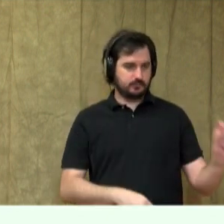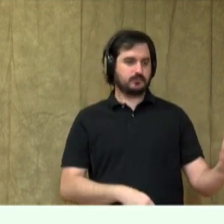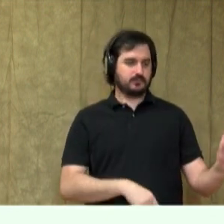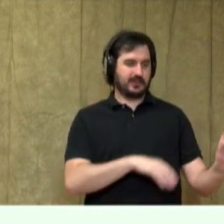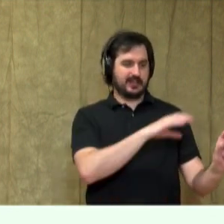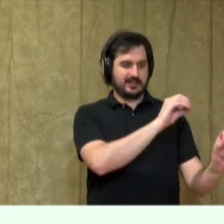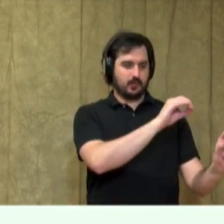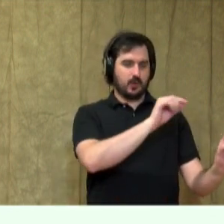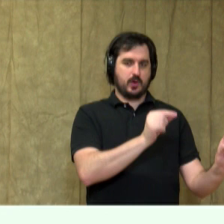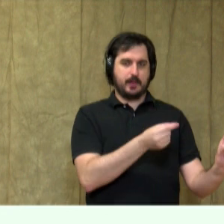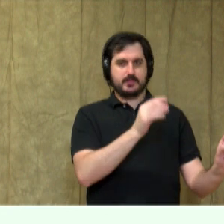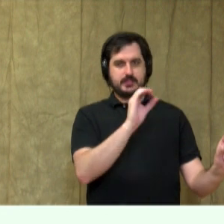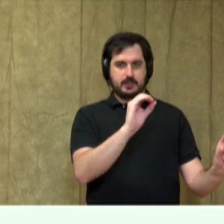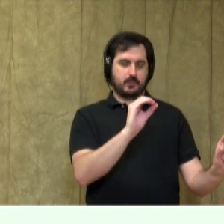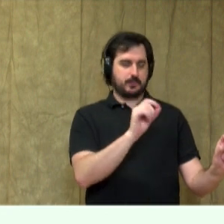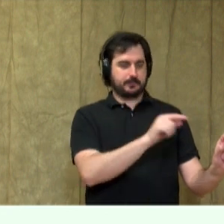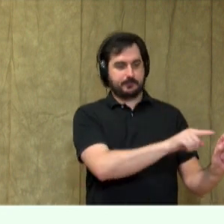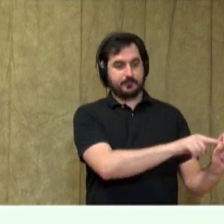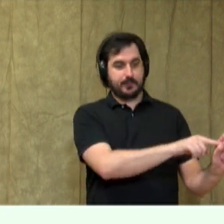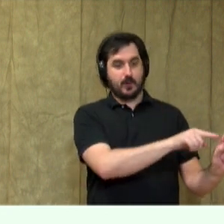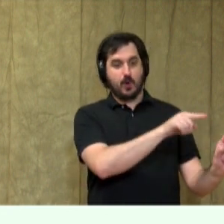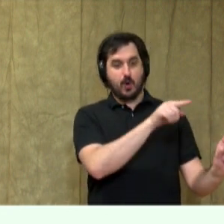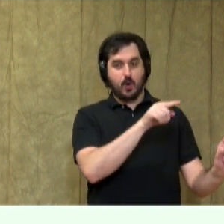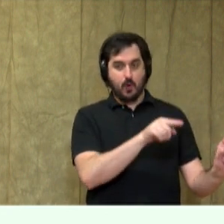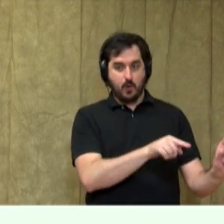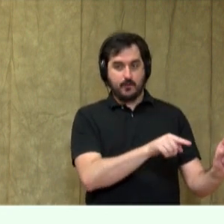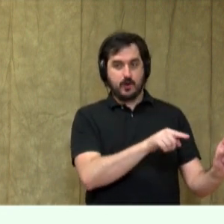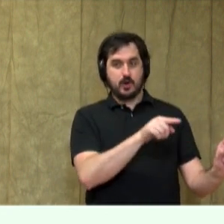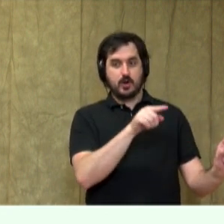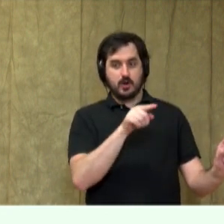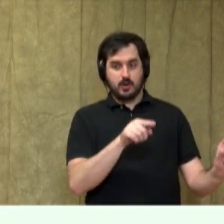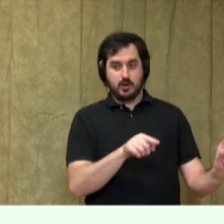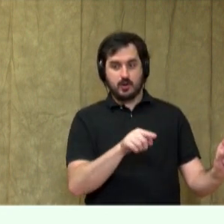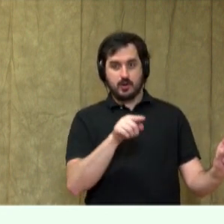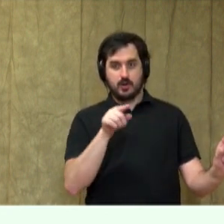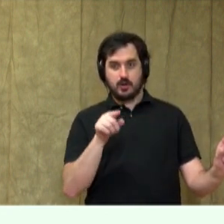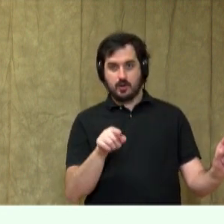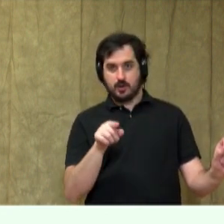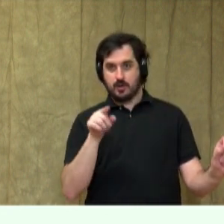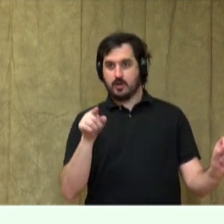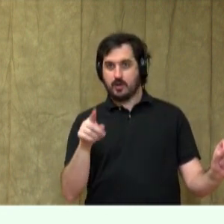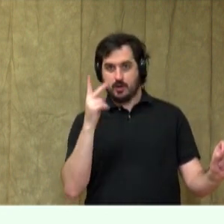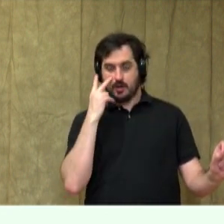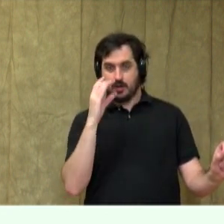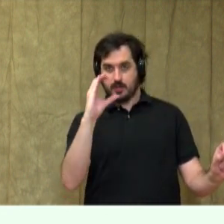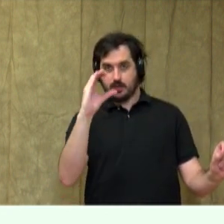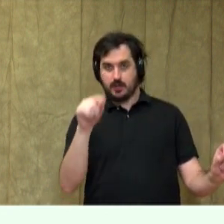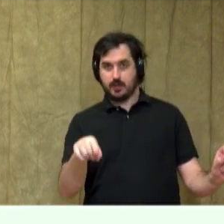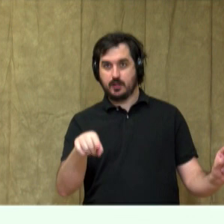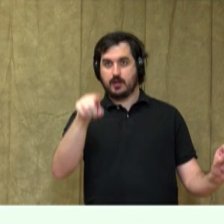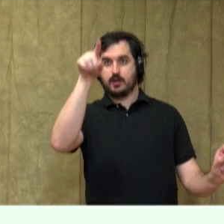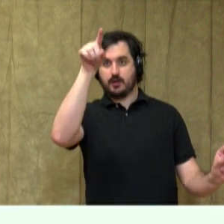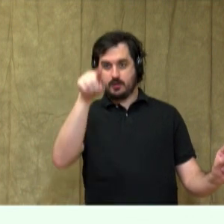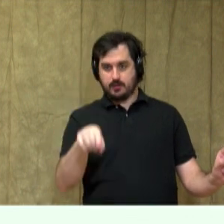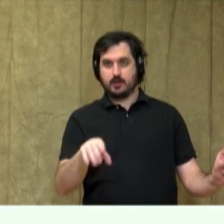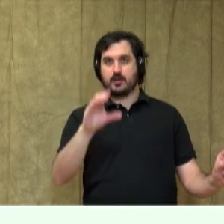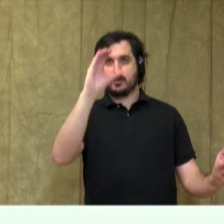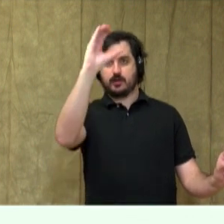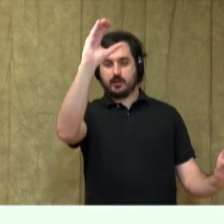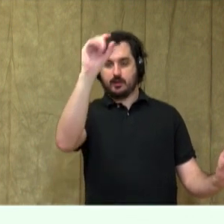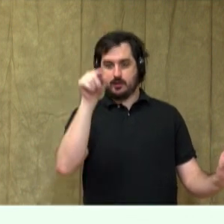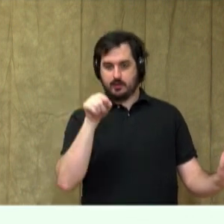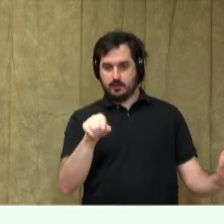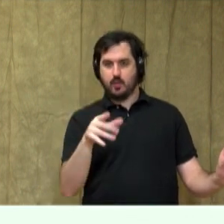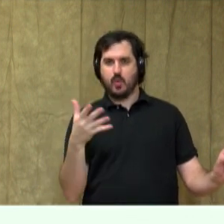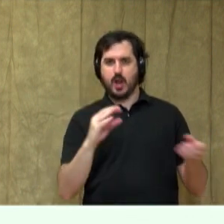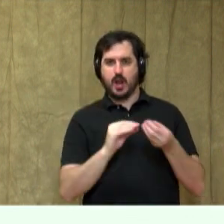0. We're going to go over to where we see the line for C. What number is that? Yeah, it's 4.